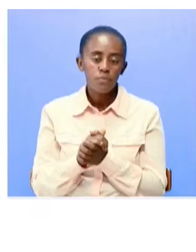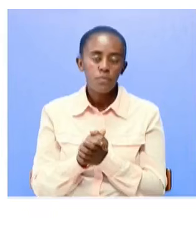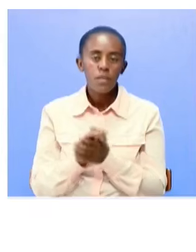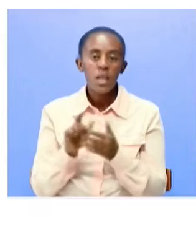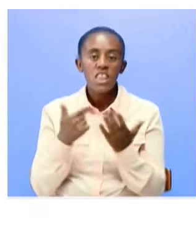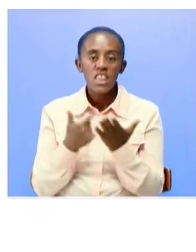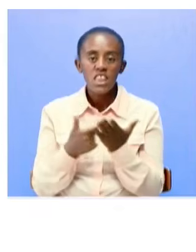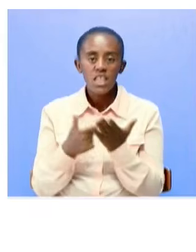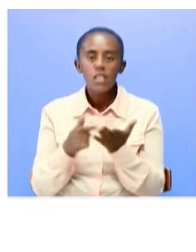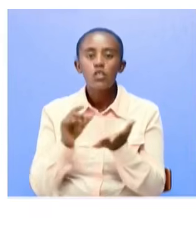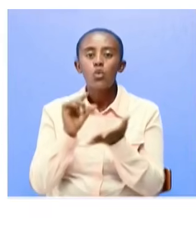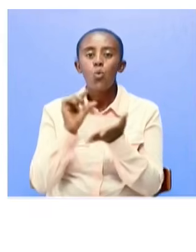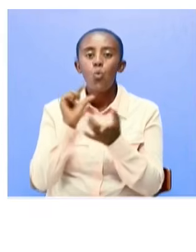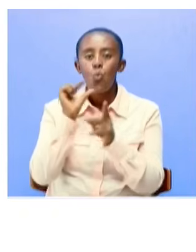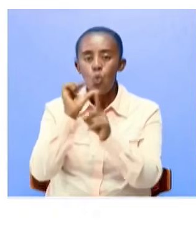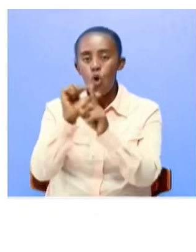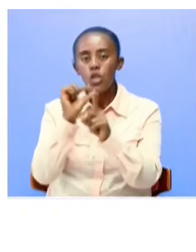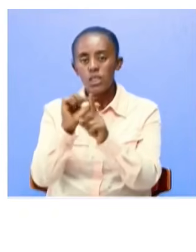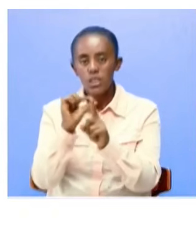these words.